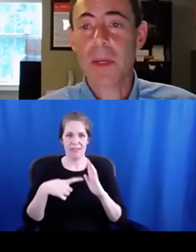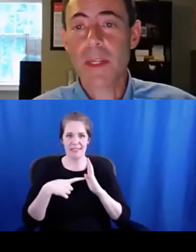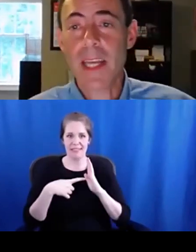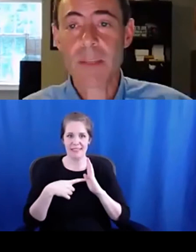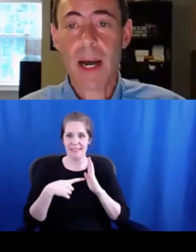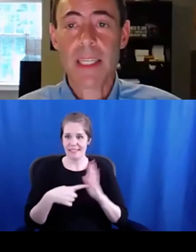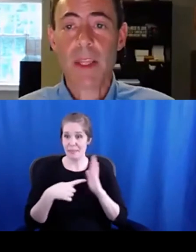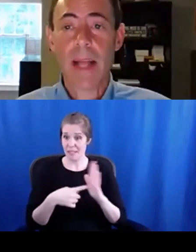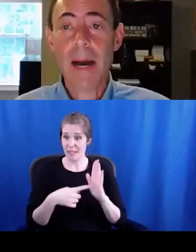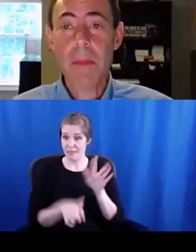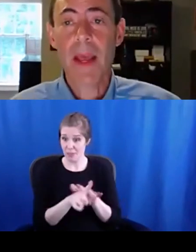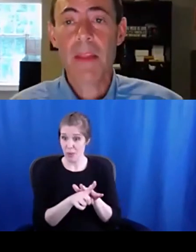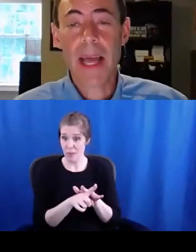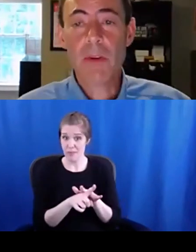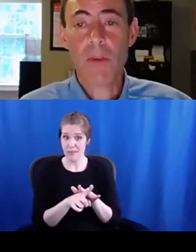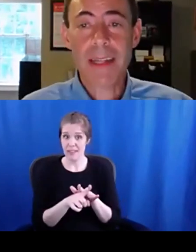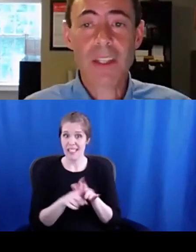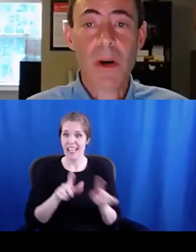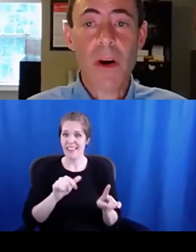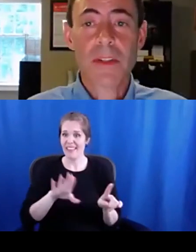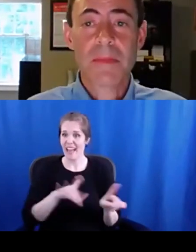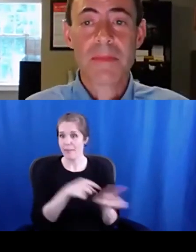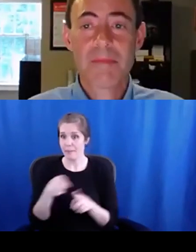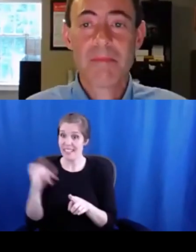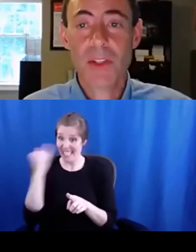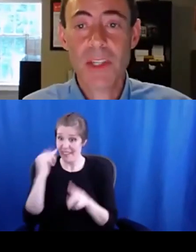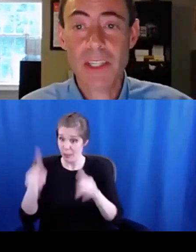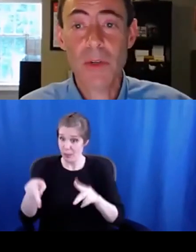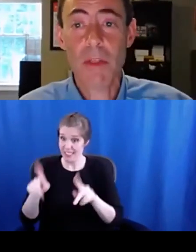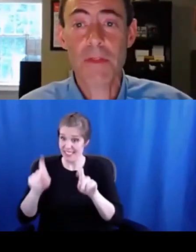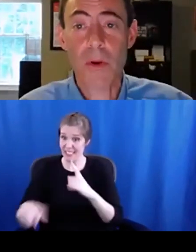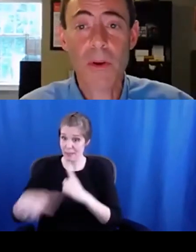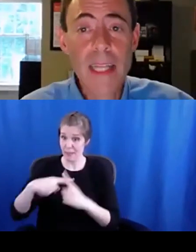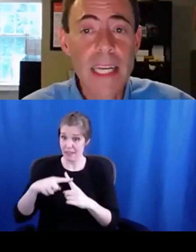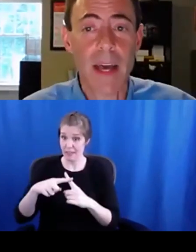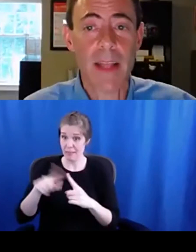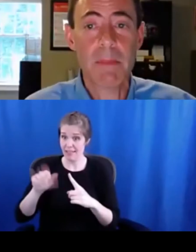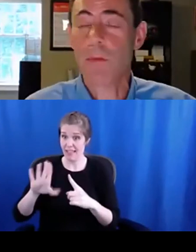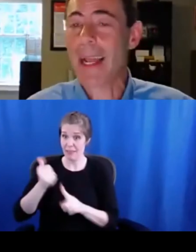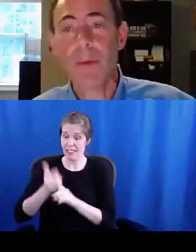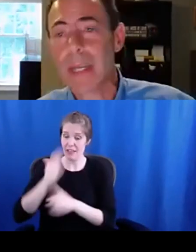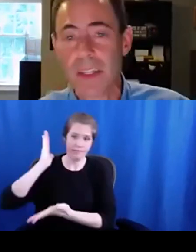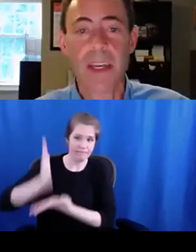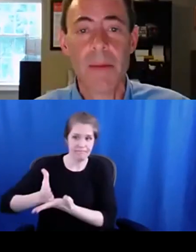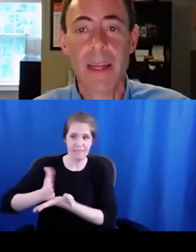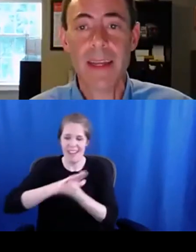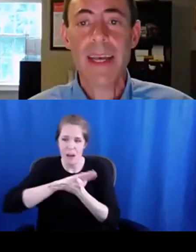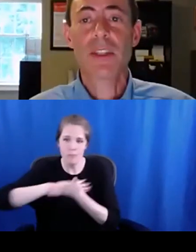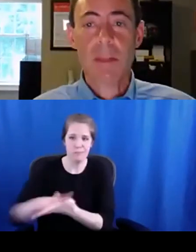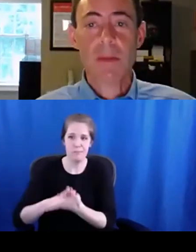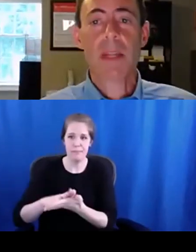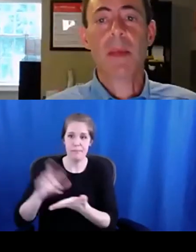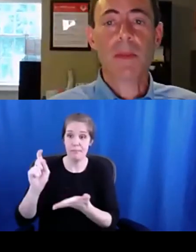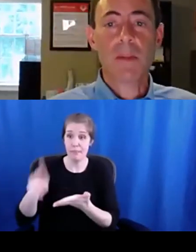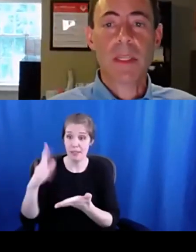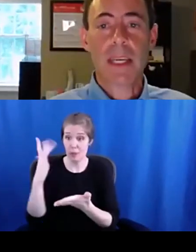someone tests positive in the lab grinds to a halt, because you need to do a thorough cleaning of that lab before anyone else can come in. And so